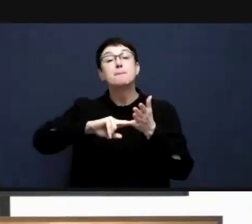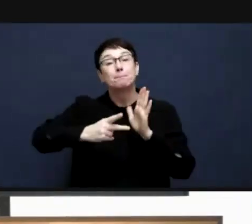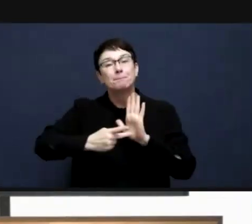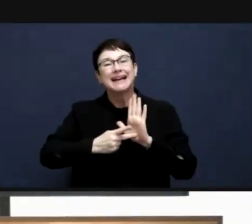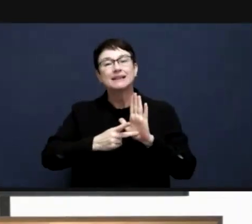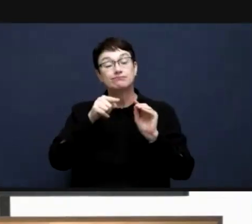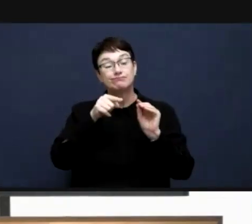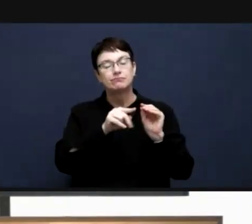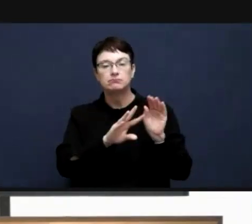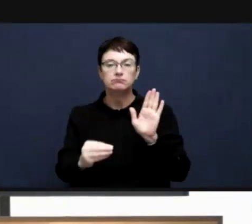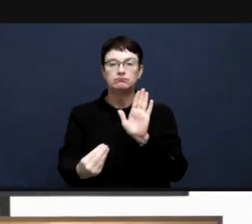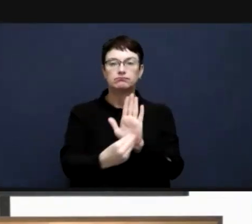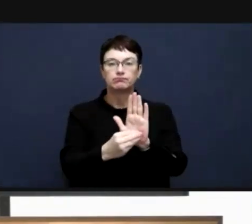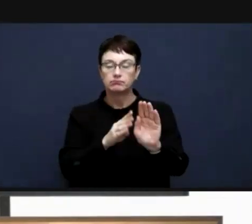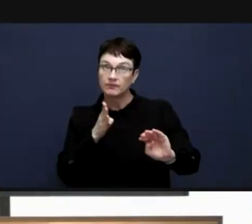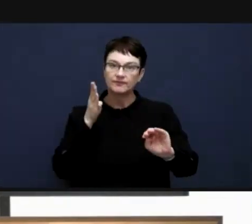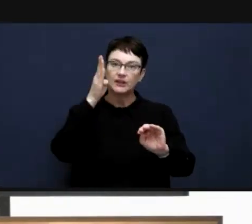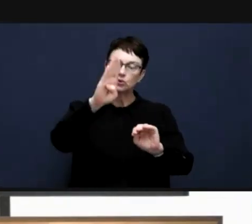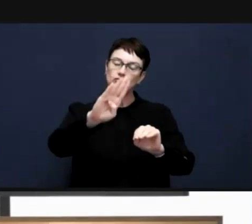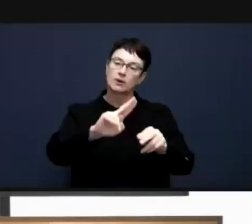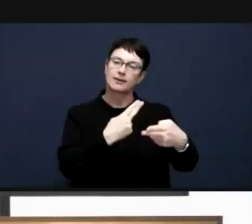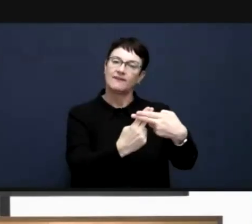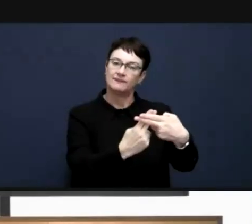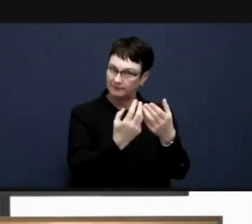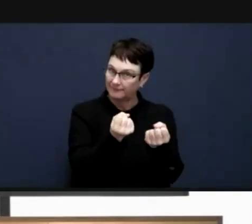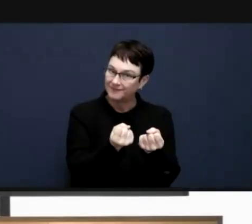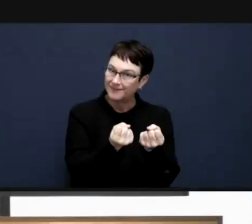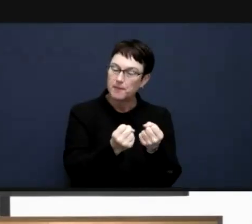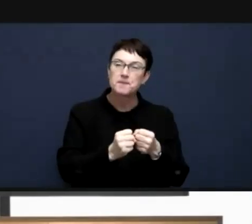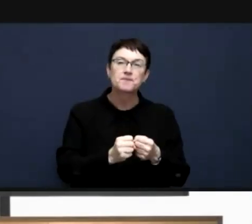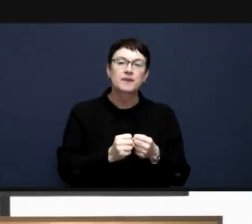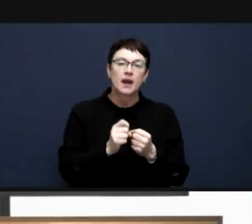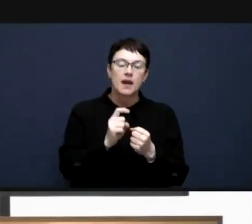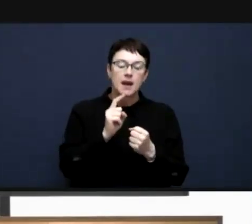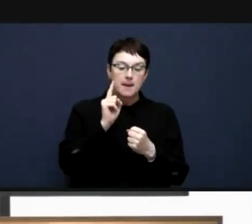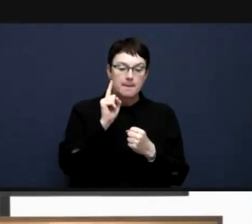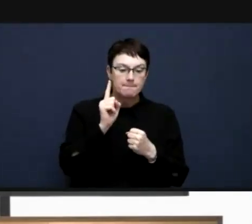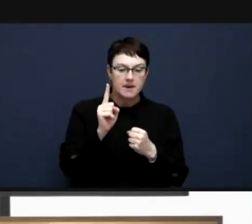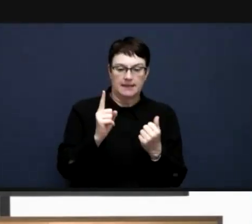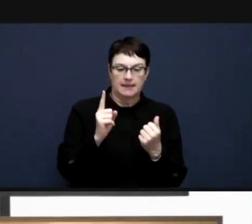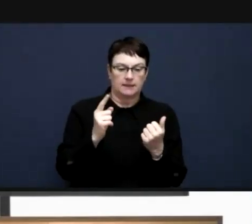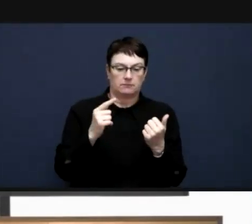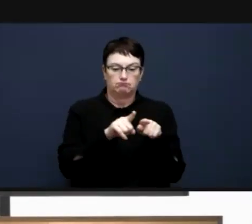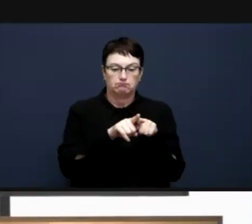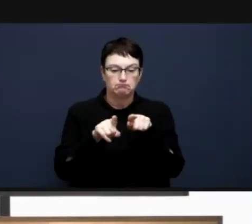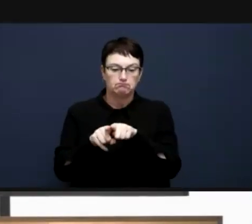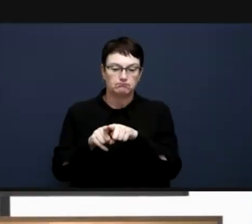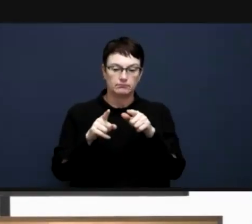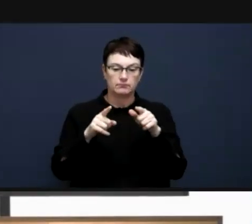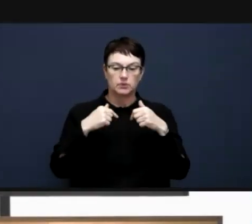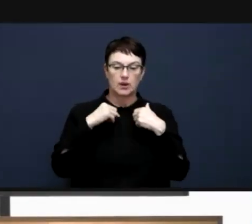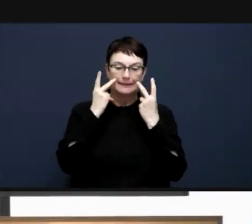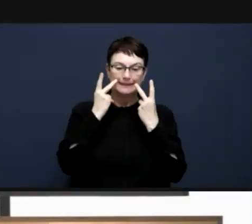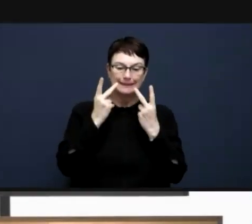Also, it was clear that settings on the platform level should not be documented within an app, only those things that the app or that the